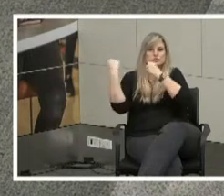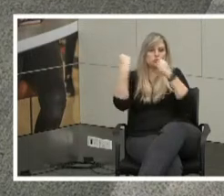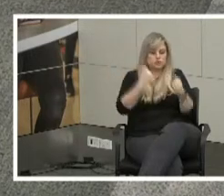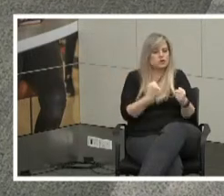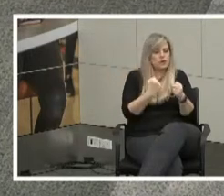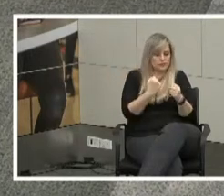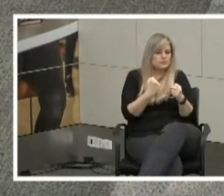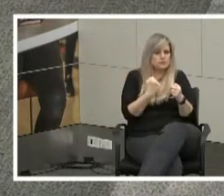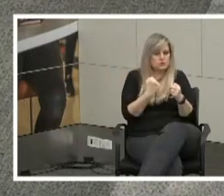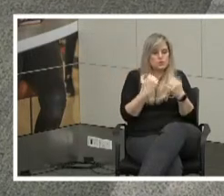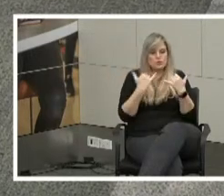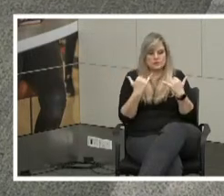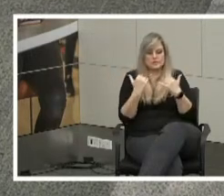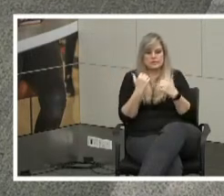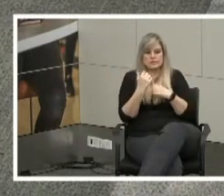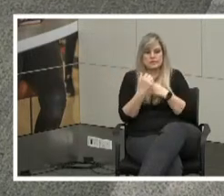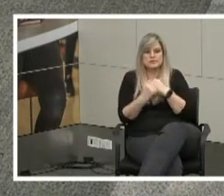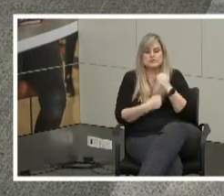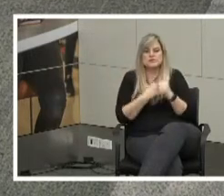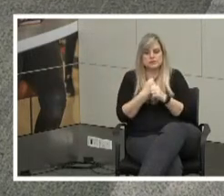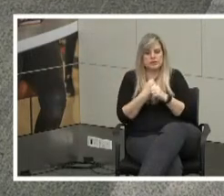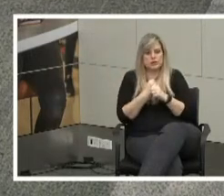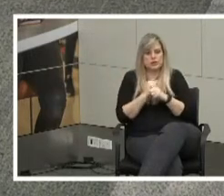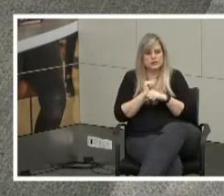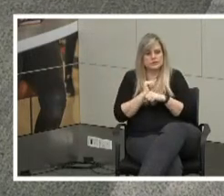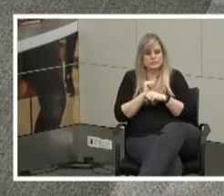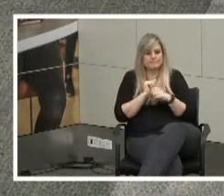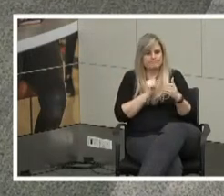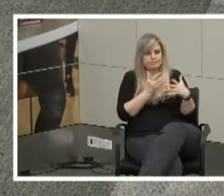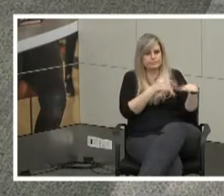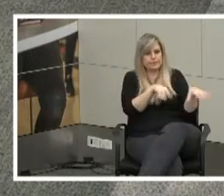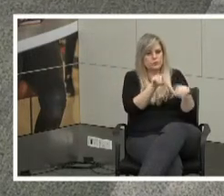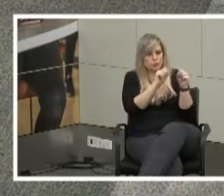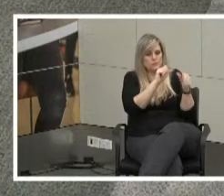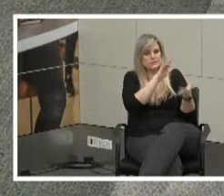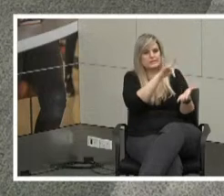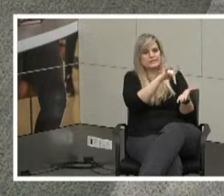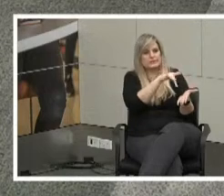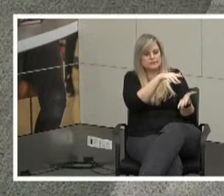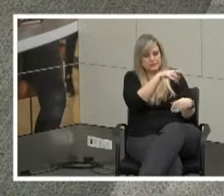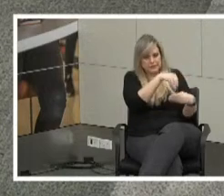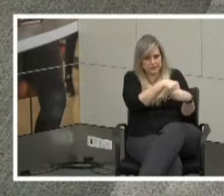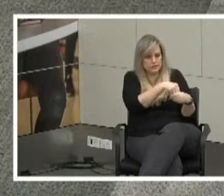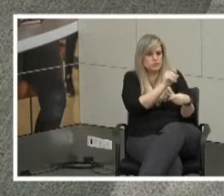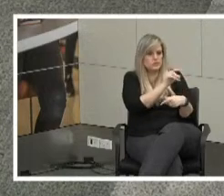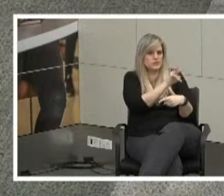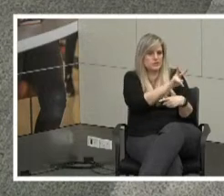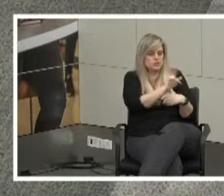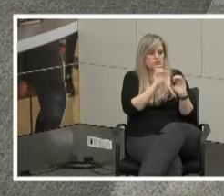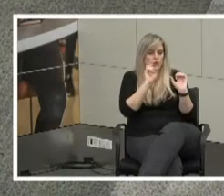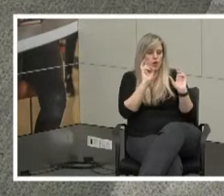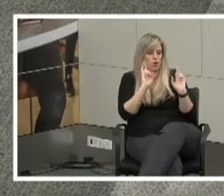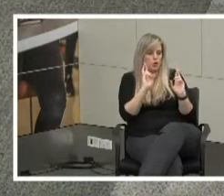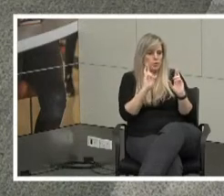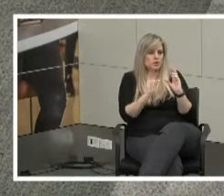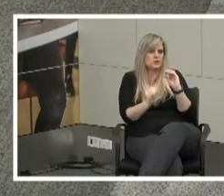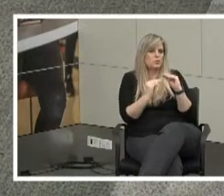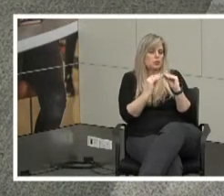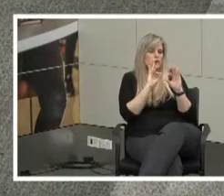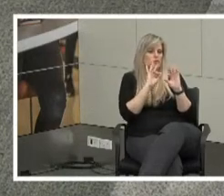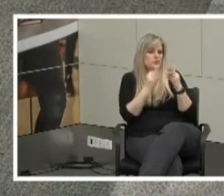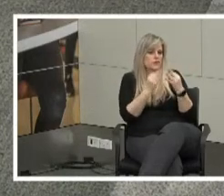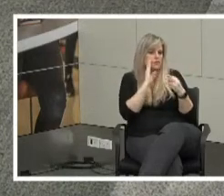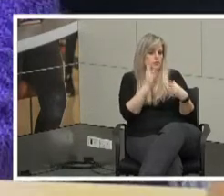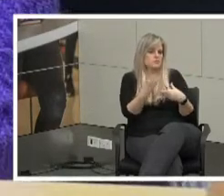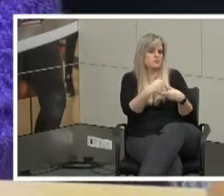we're pushing that out into the community hoping that we can get um that we can reach more families